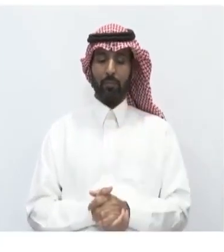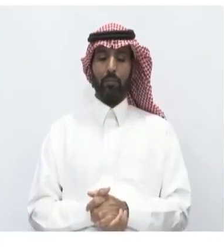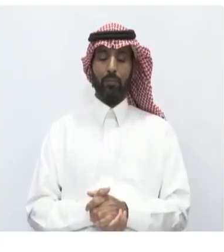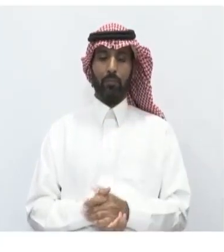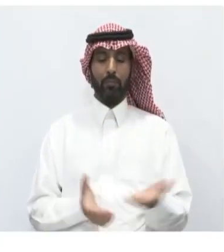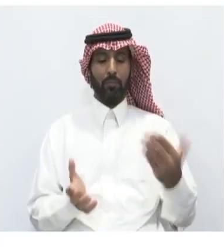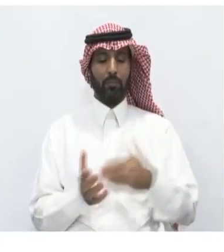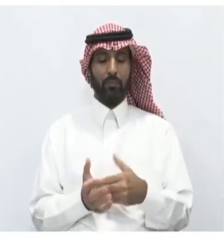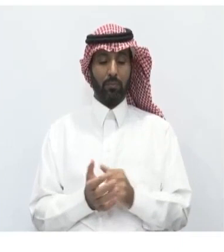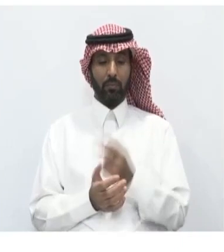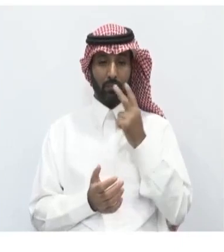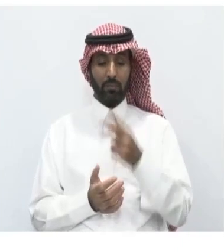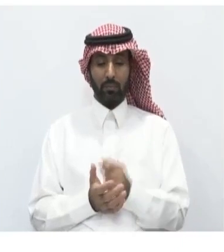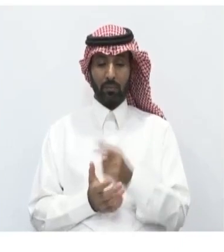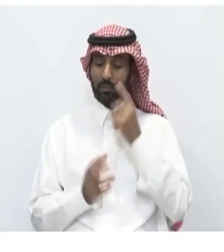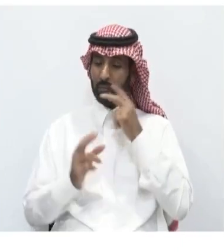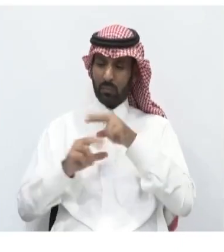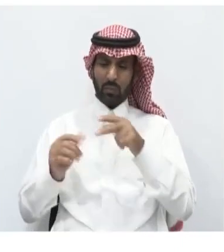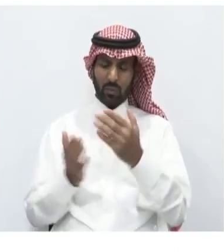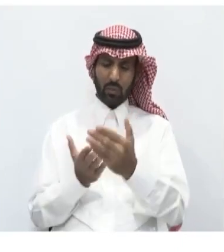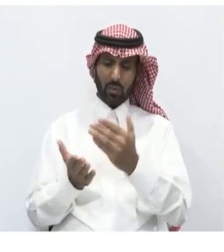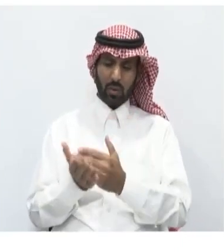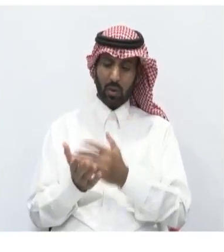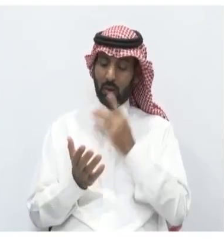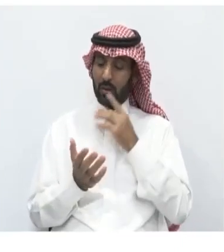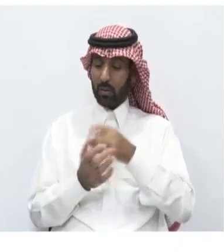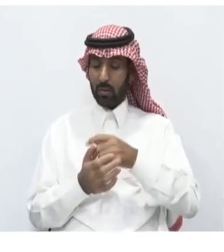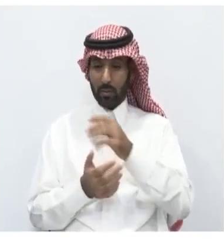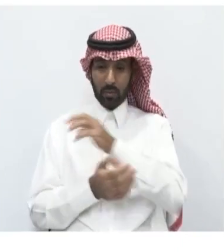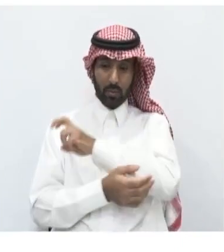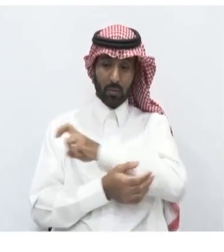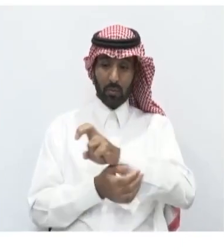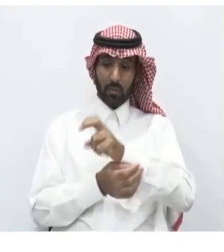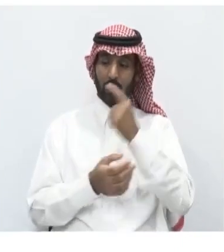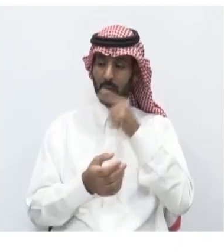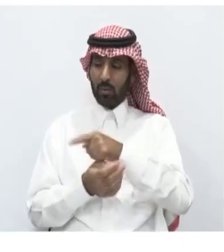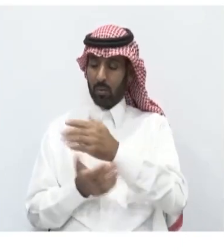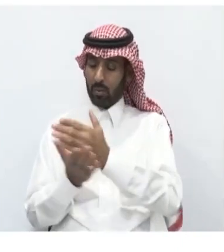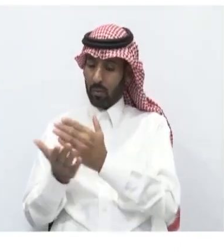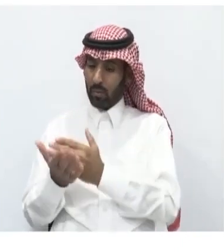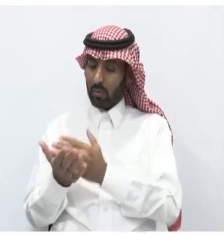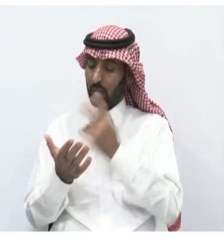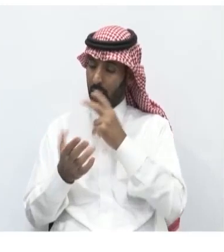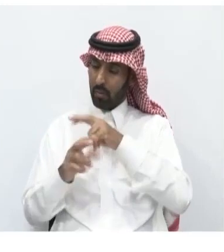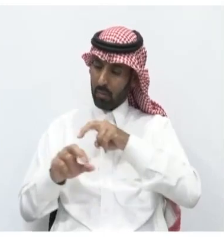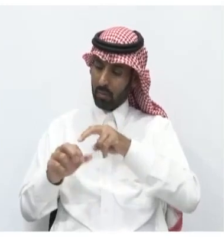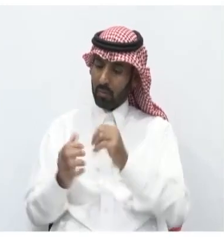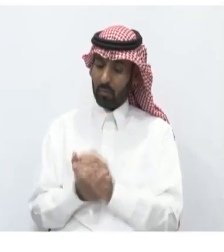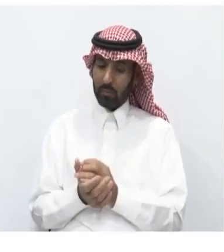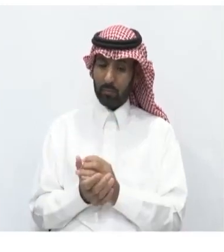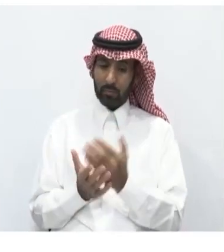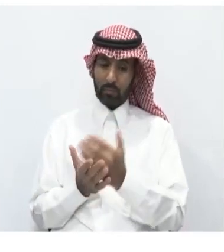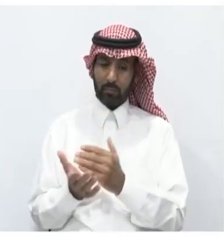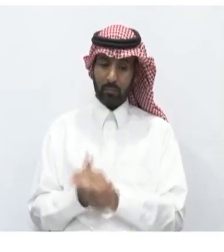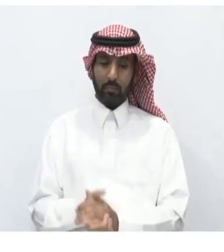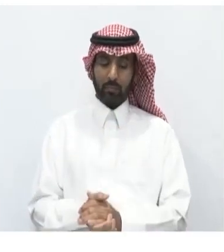Lastly here, I look for a postcard in my mailbox every day. I look for a